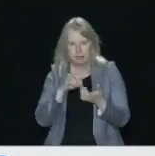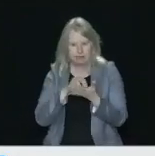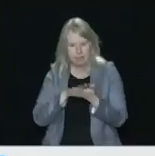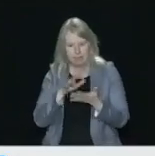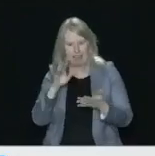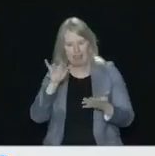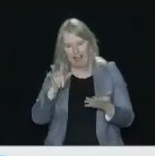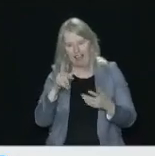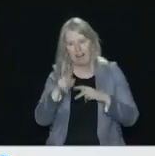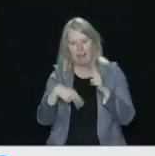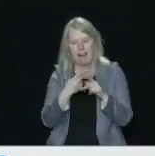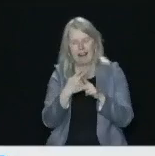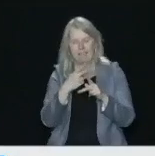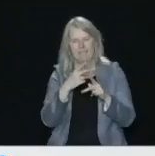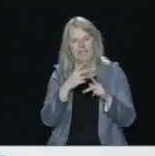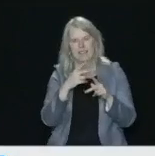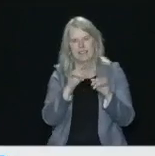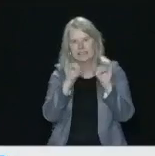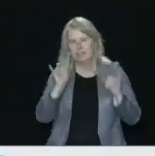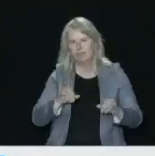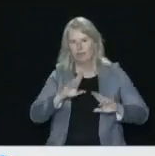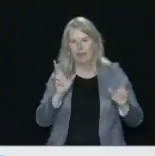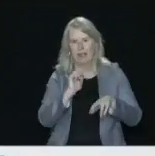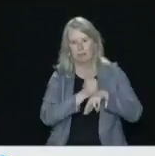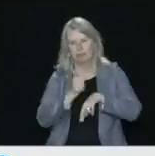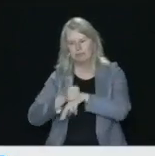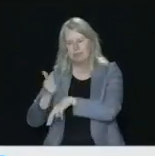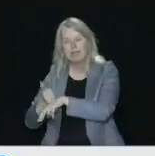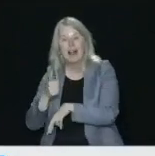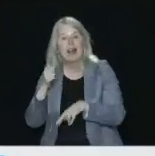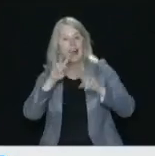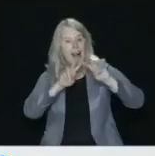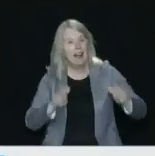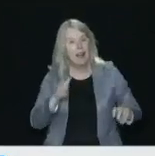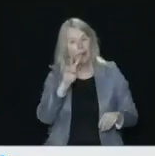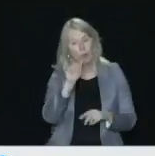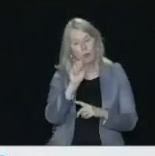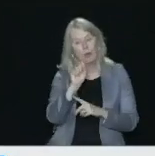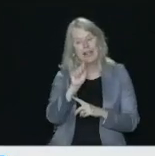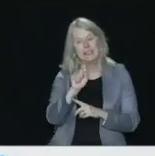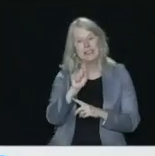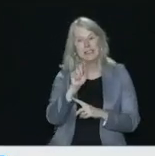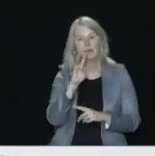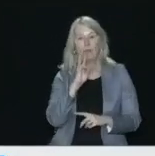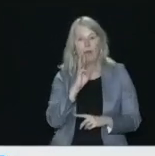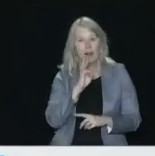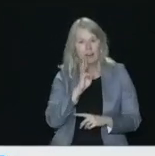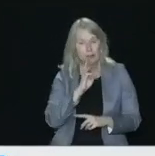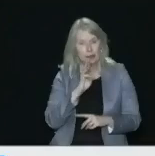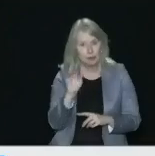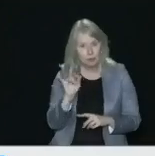expect that on top of any resurgences and new variants, we're going to be building